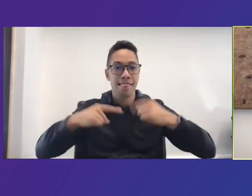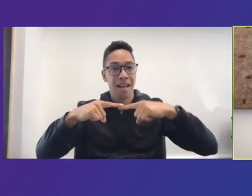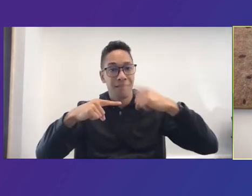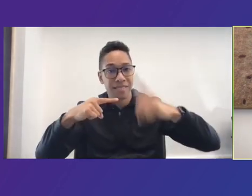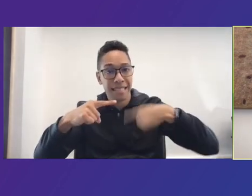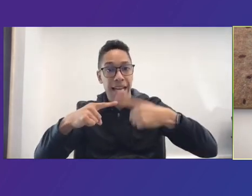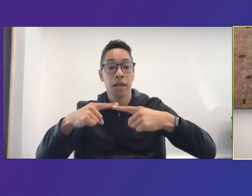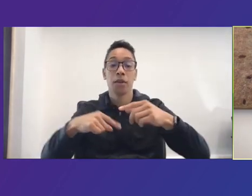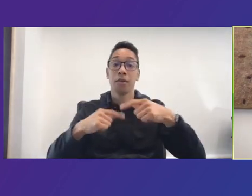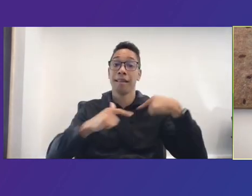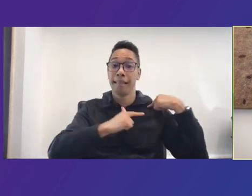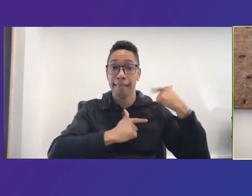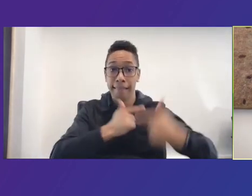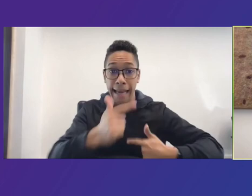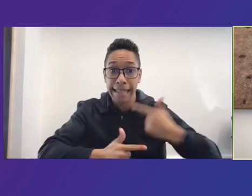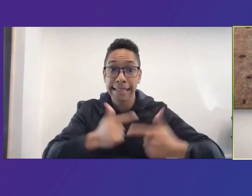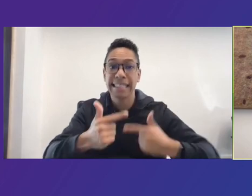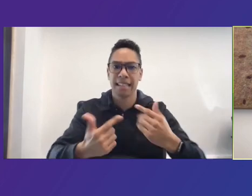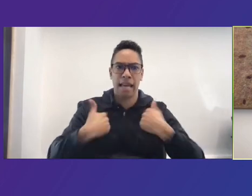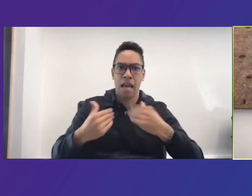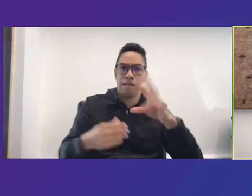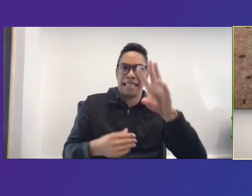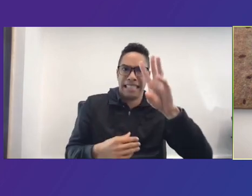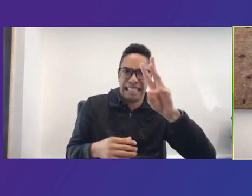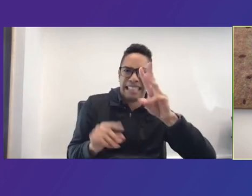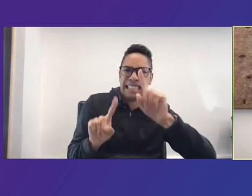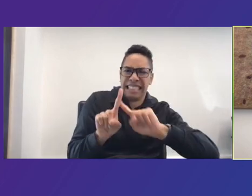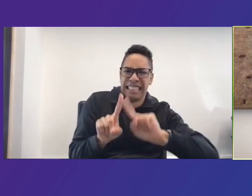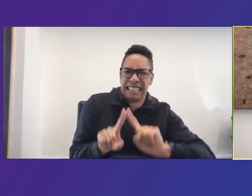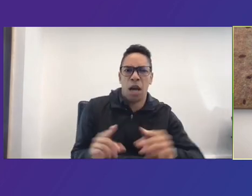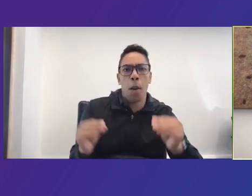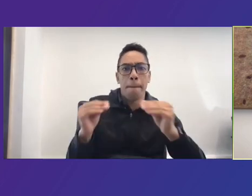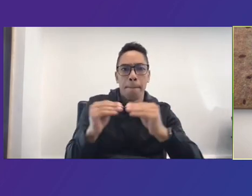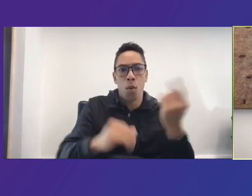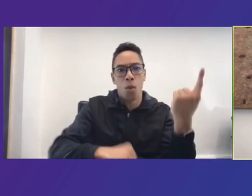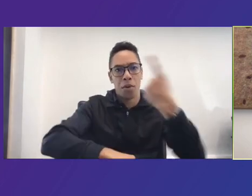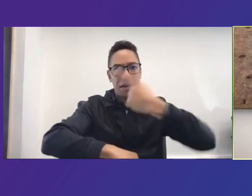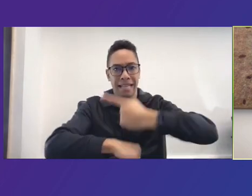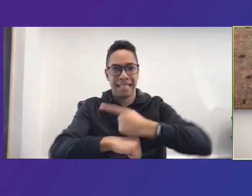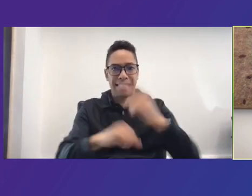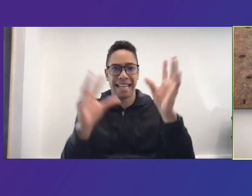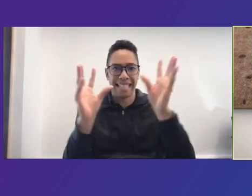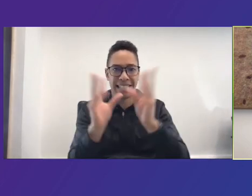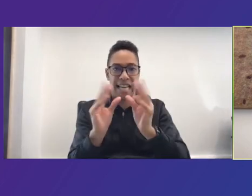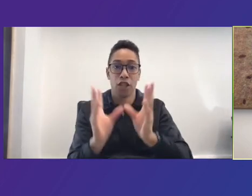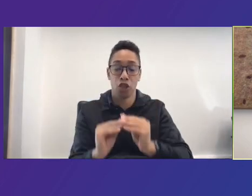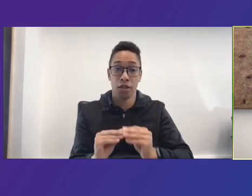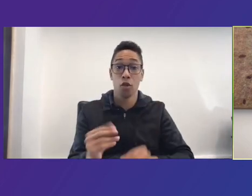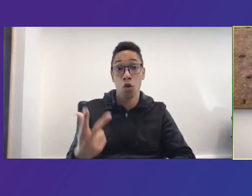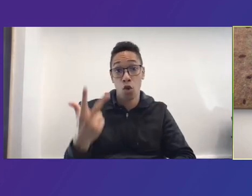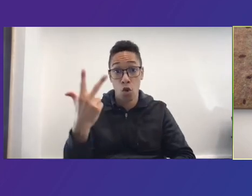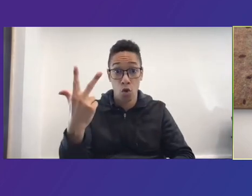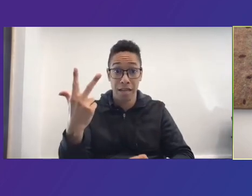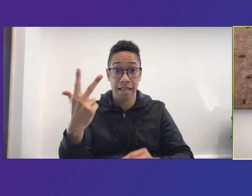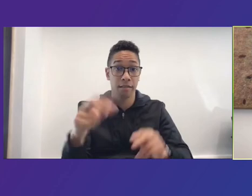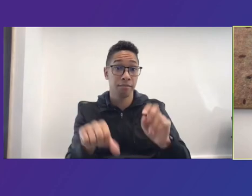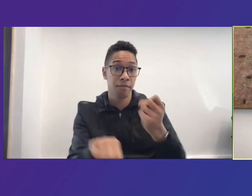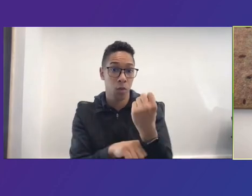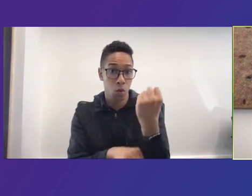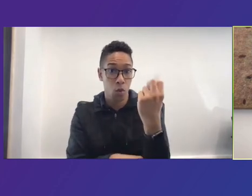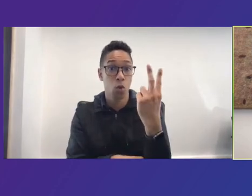and legacies. We have 6 more daytime sessions coming up, 3 held at 12